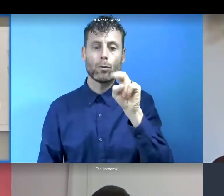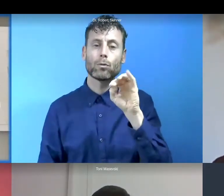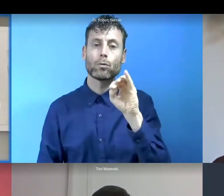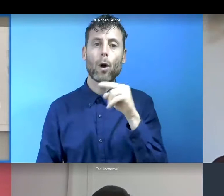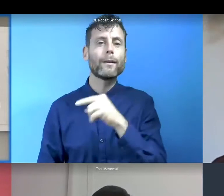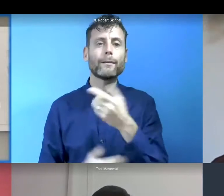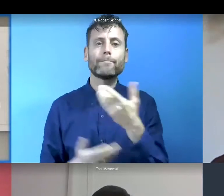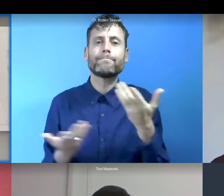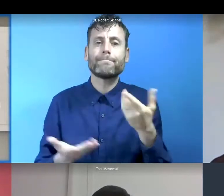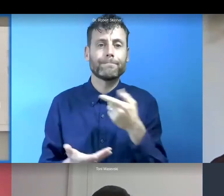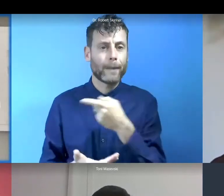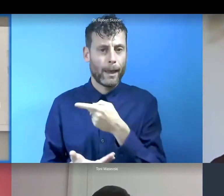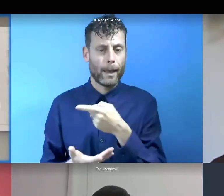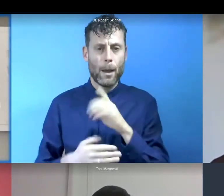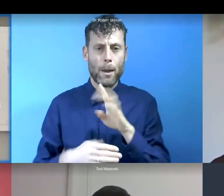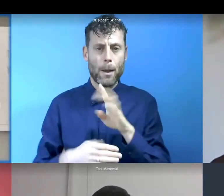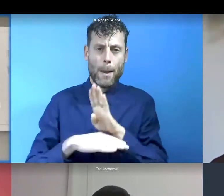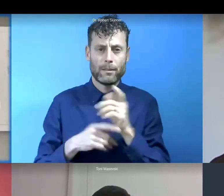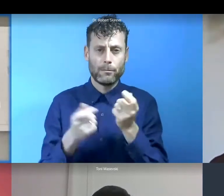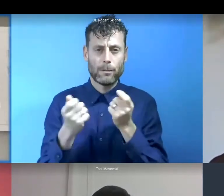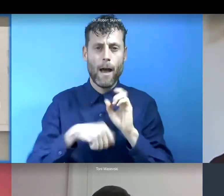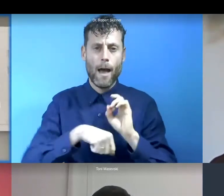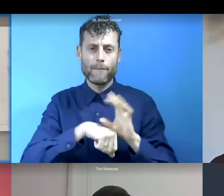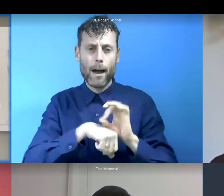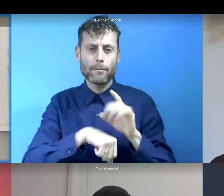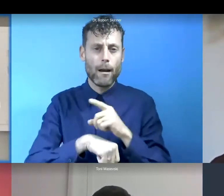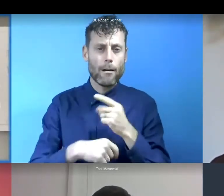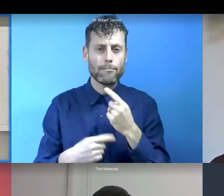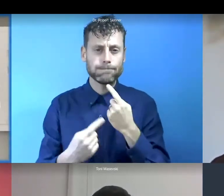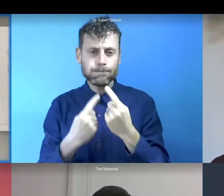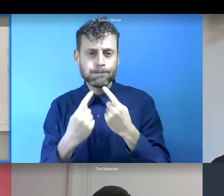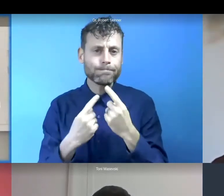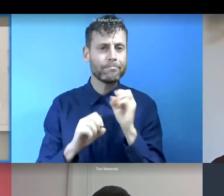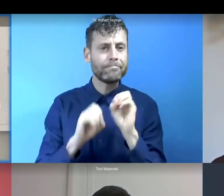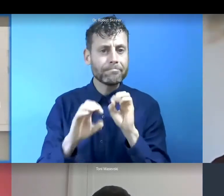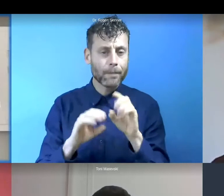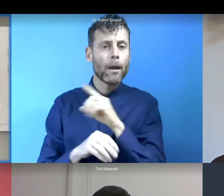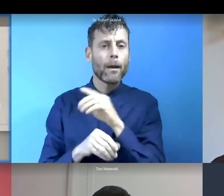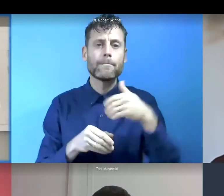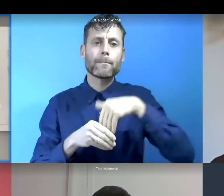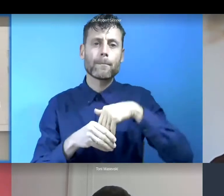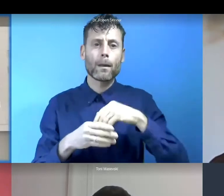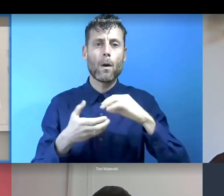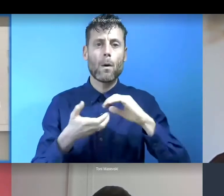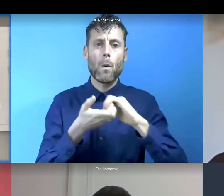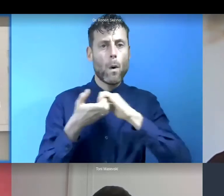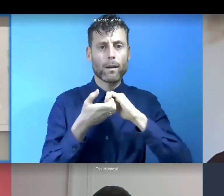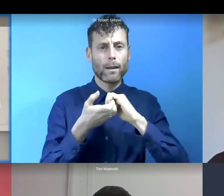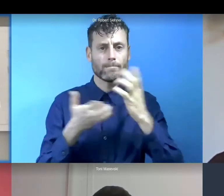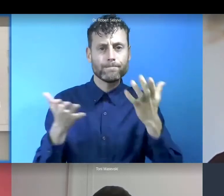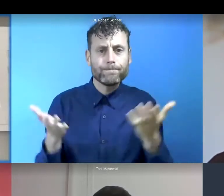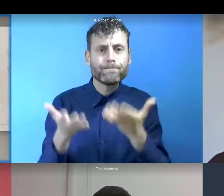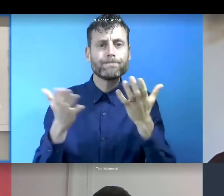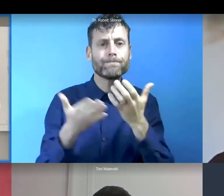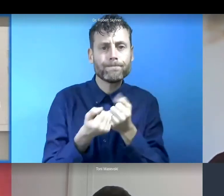he is a business professional advisor in a developing organization. He currently